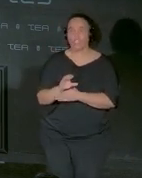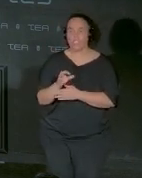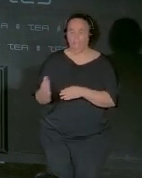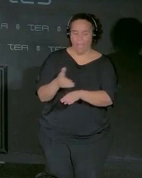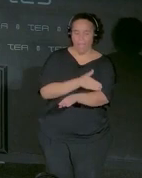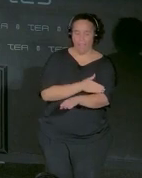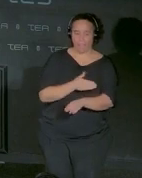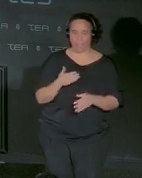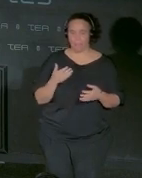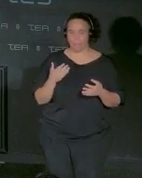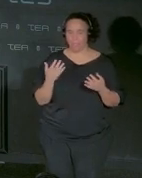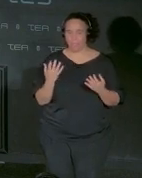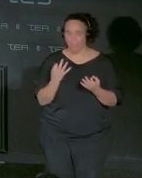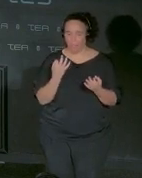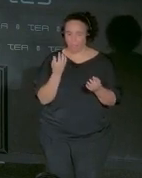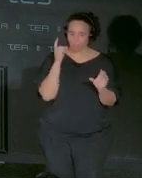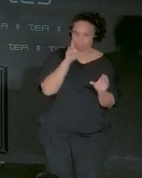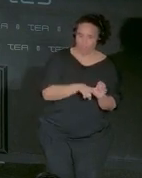do some seed funding.